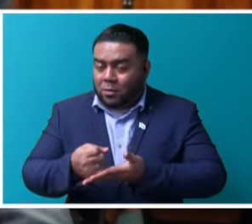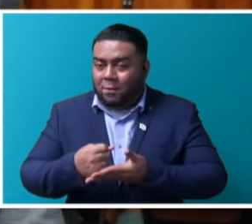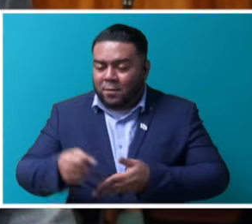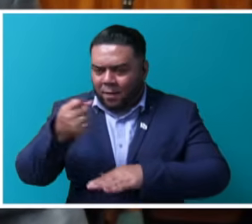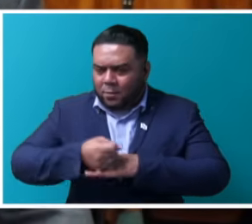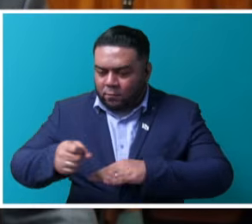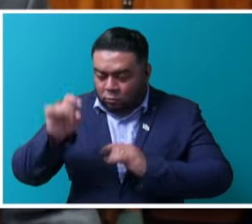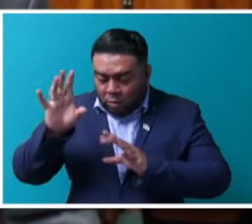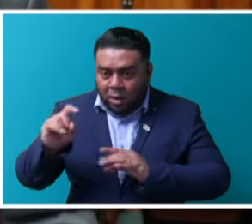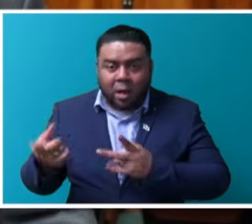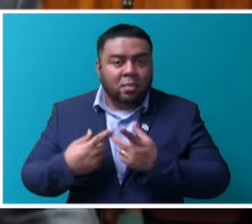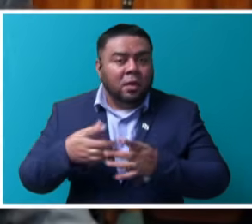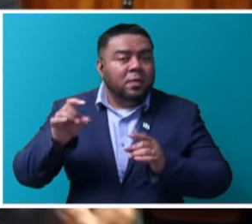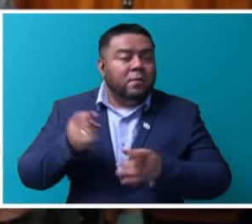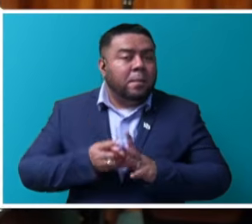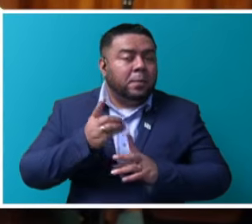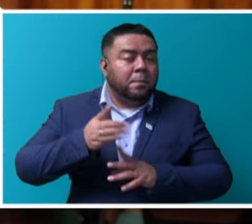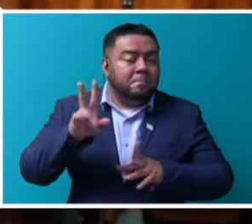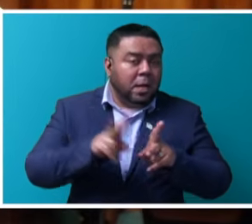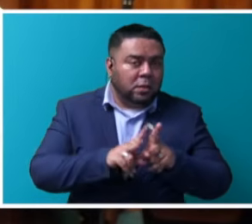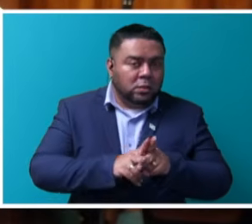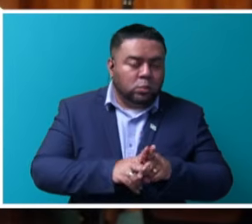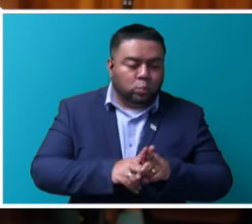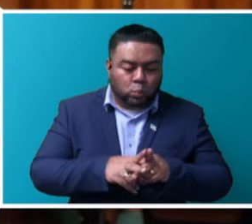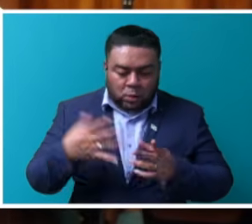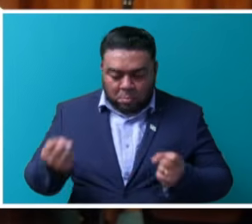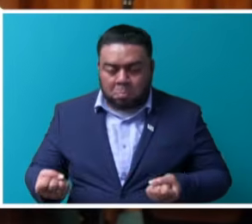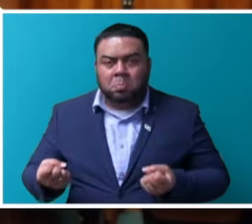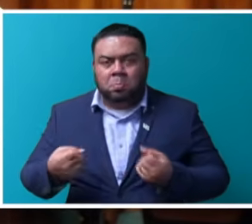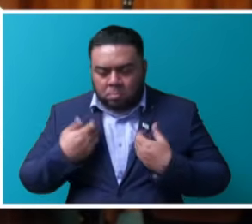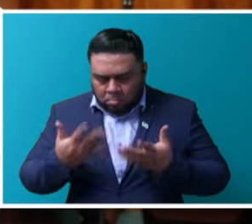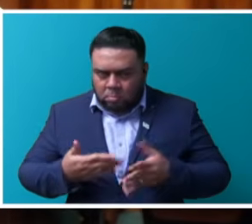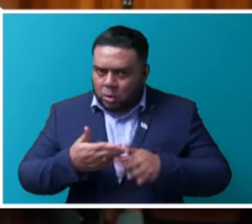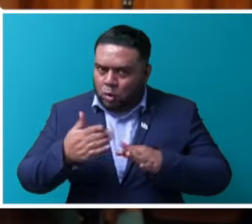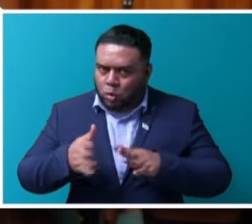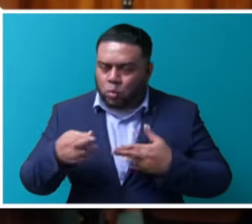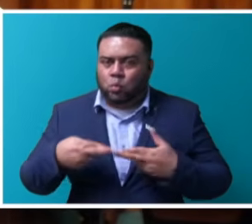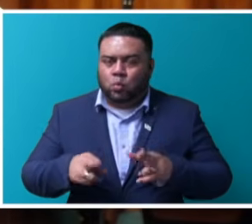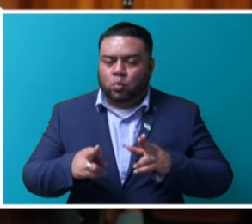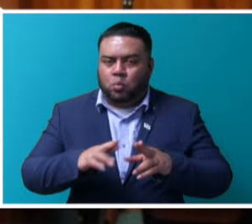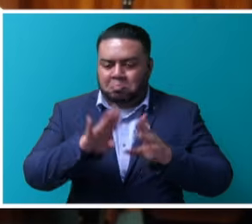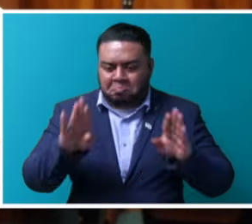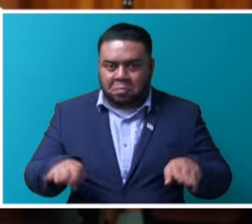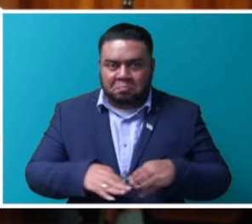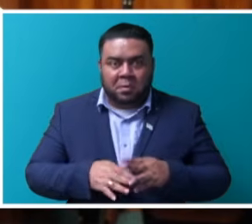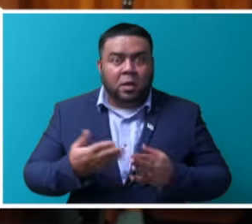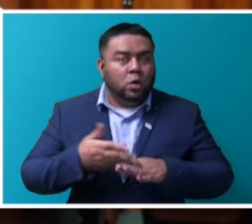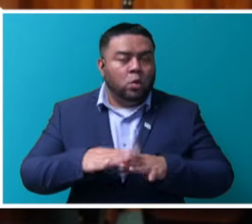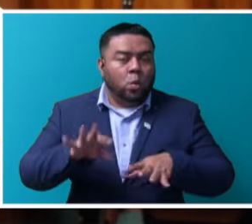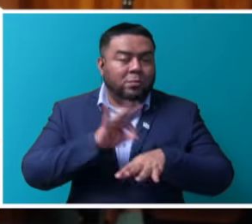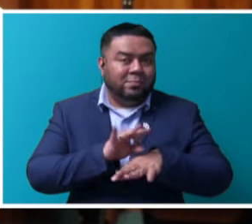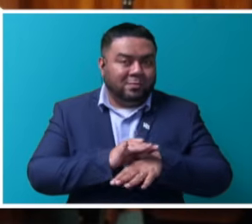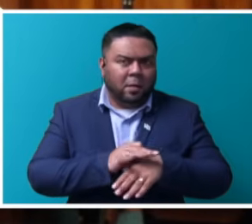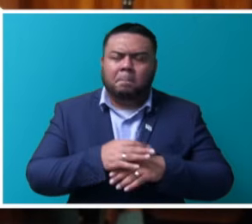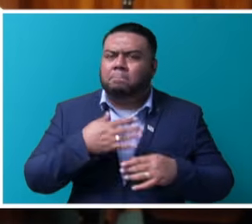partners, we have taken considerable steps forward to deliver a roadmap for a new national hospital. A new hospital takes much